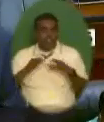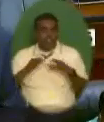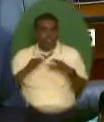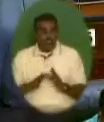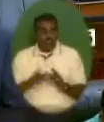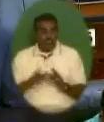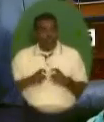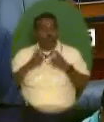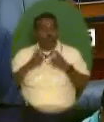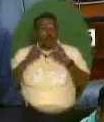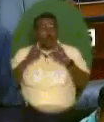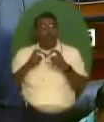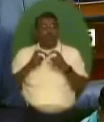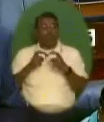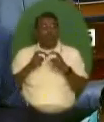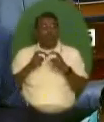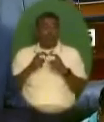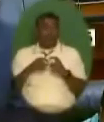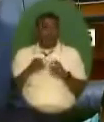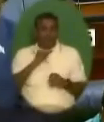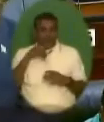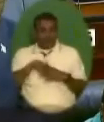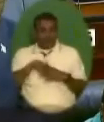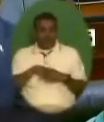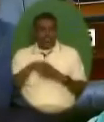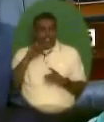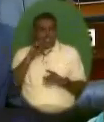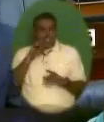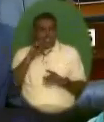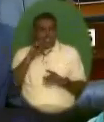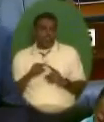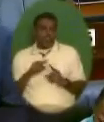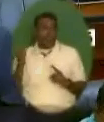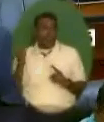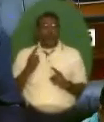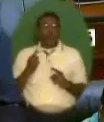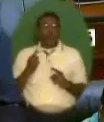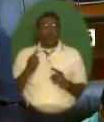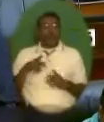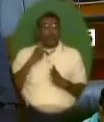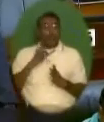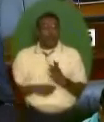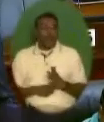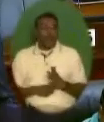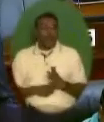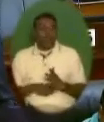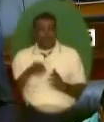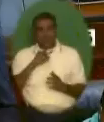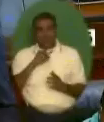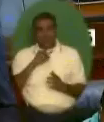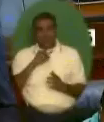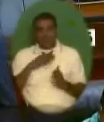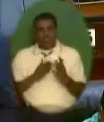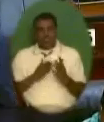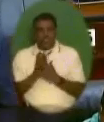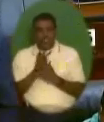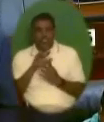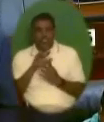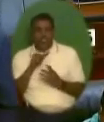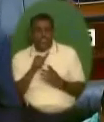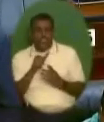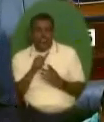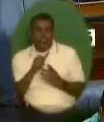awards, particularly in a questionable system where competitive pricing and transparency seem to be